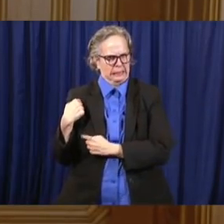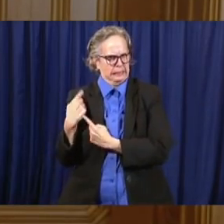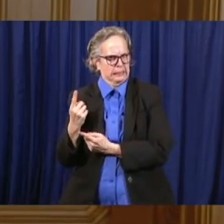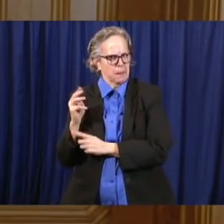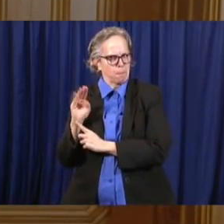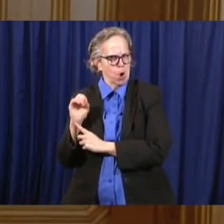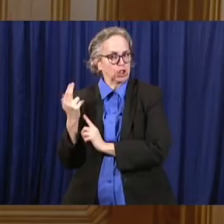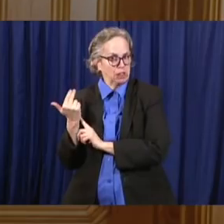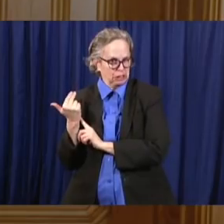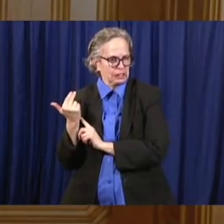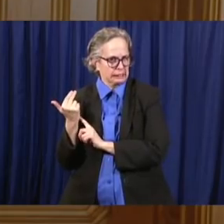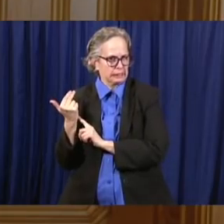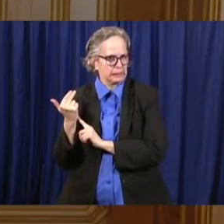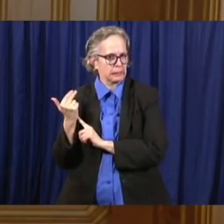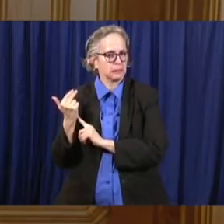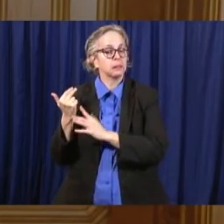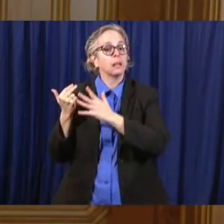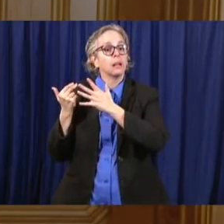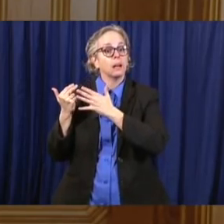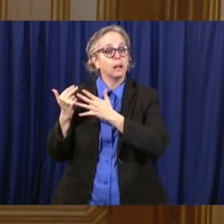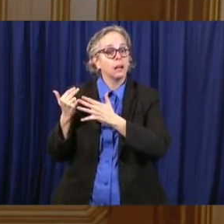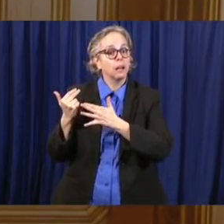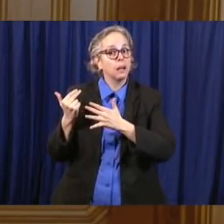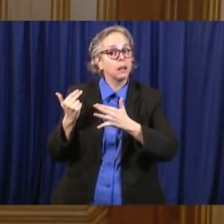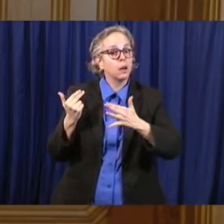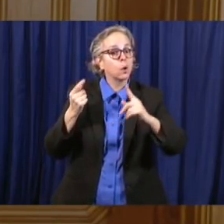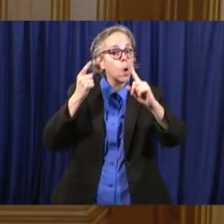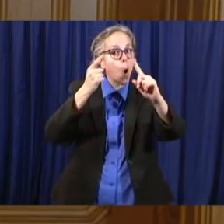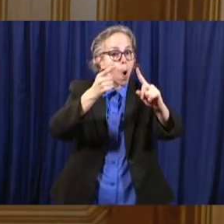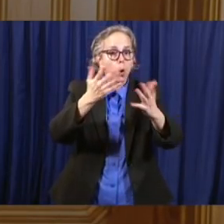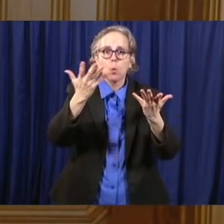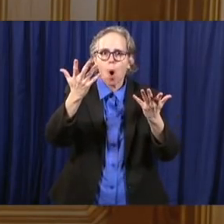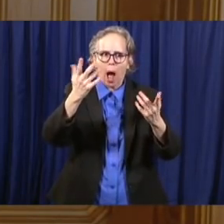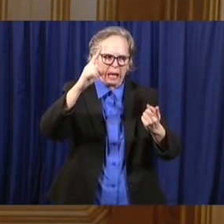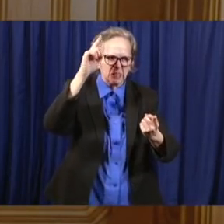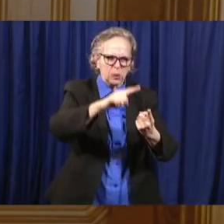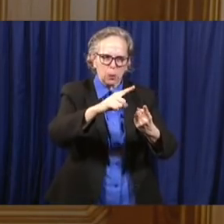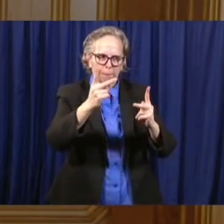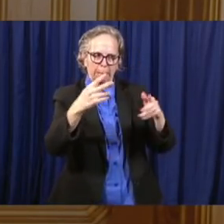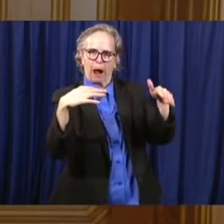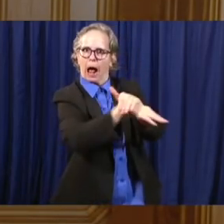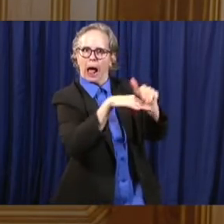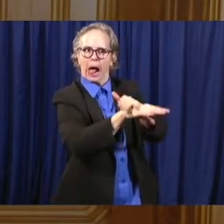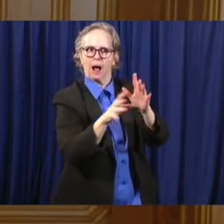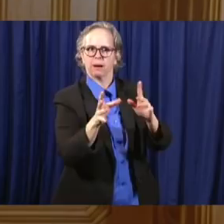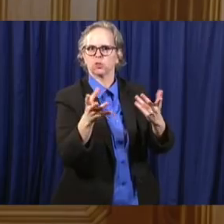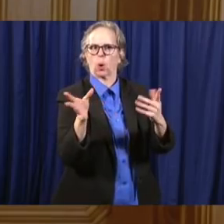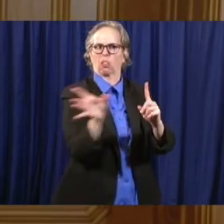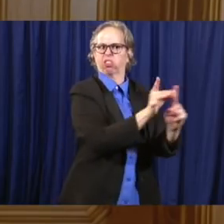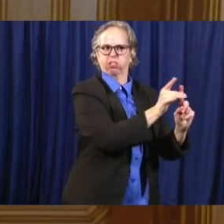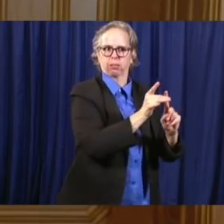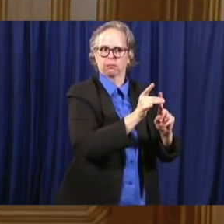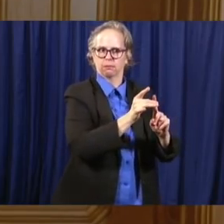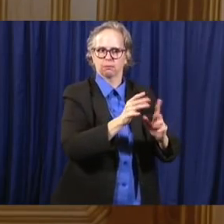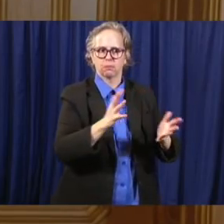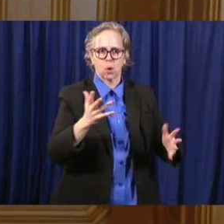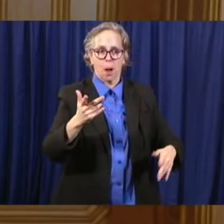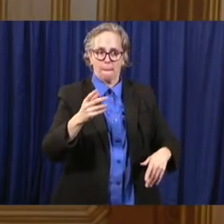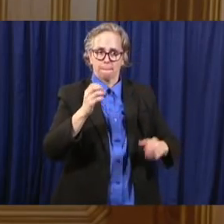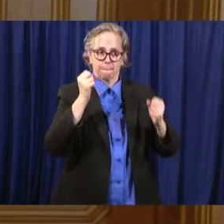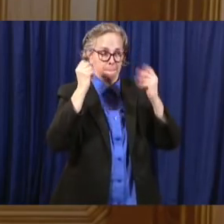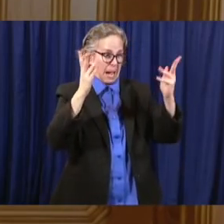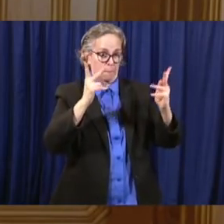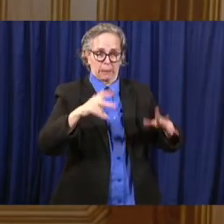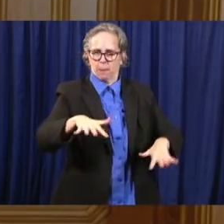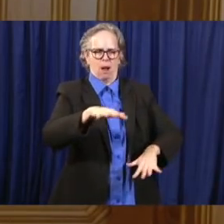reduced access by anyone else, vendors or anyone else. And so we know that's been very difficult, and I've heard from people